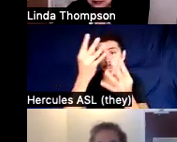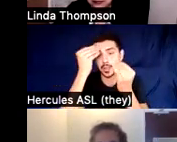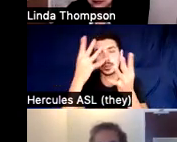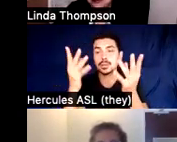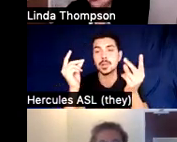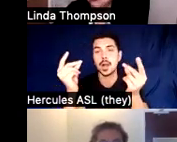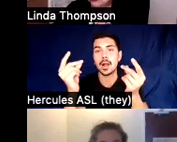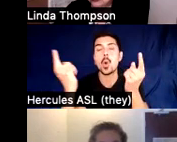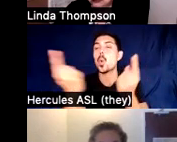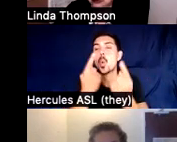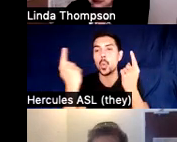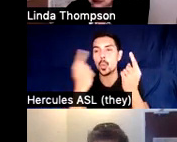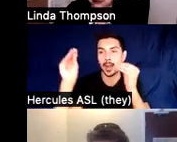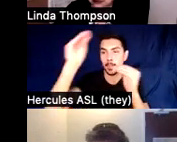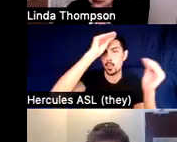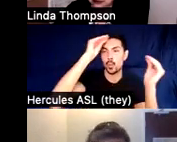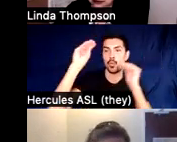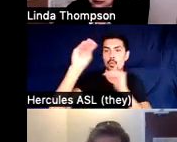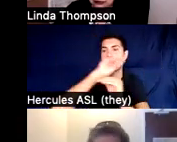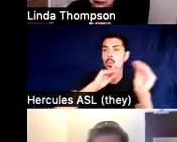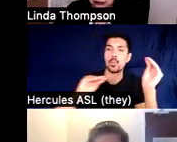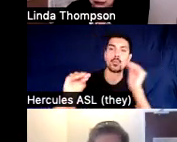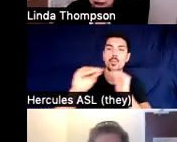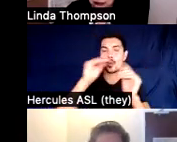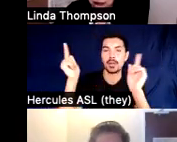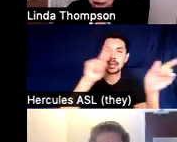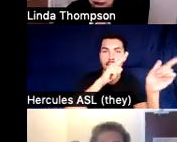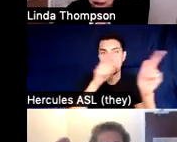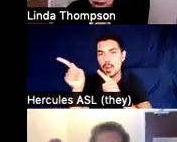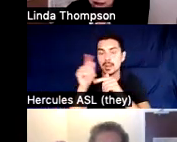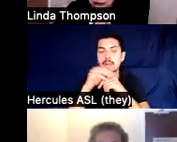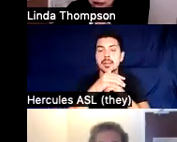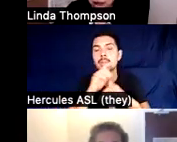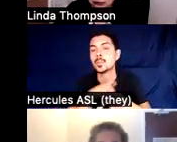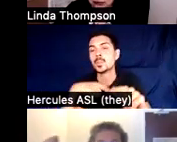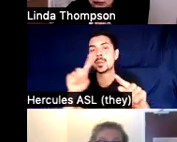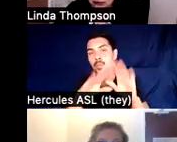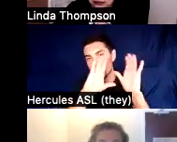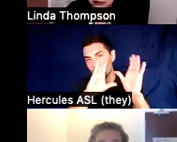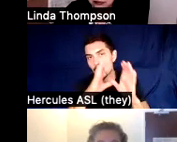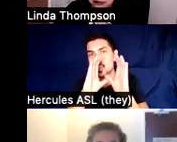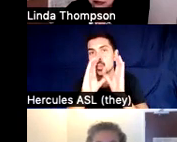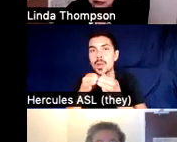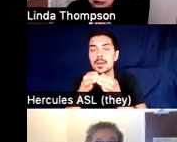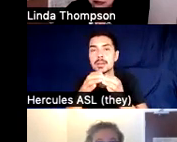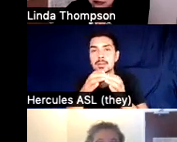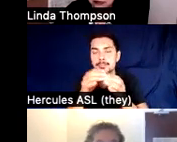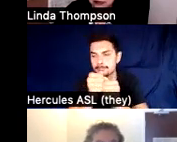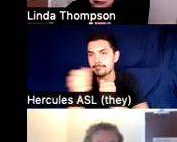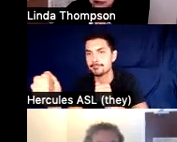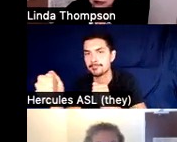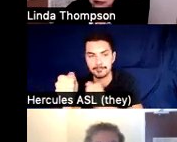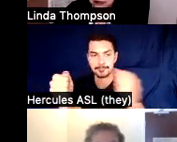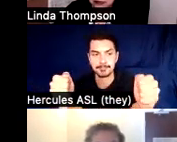and forth through our brain. The job is to categorize it and put it where it's necessary.